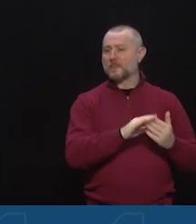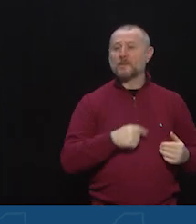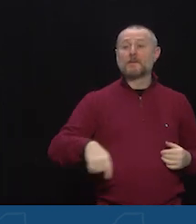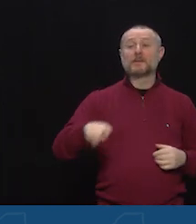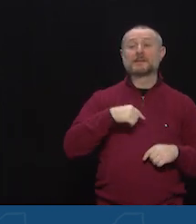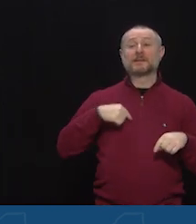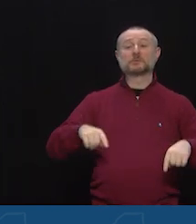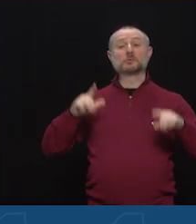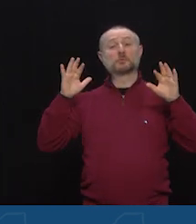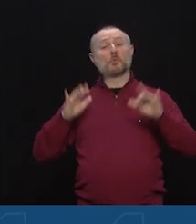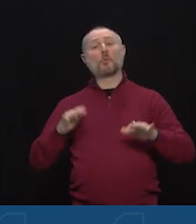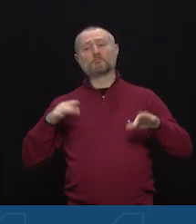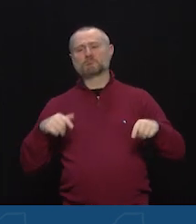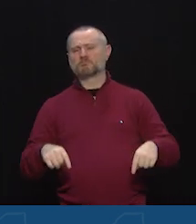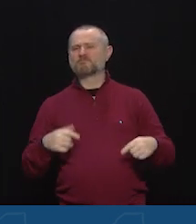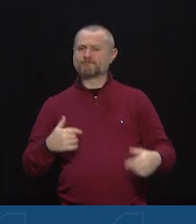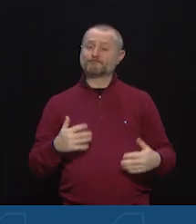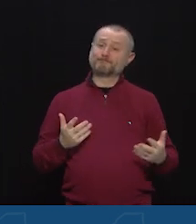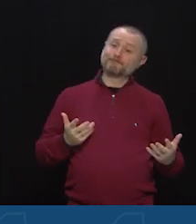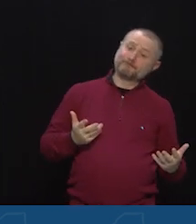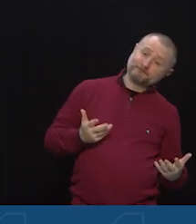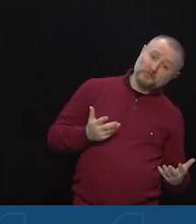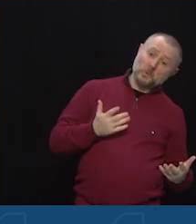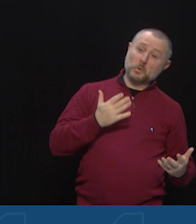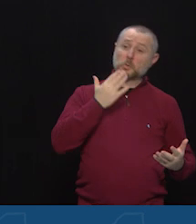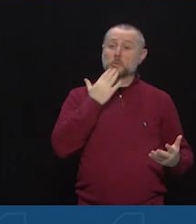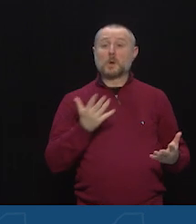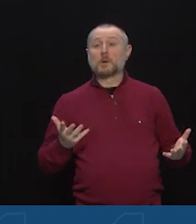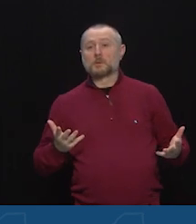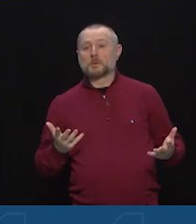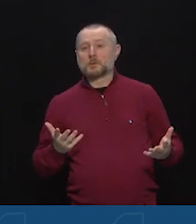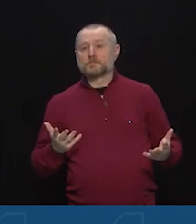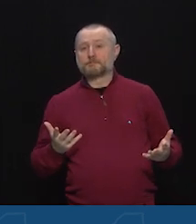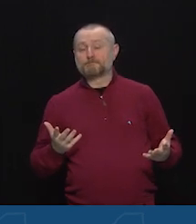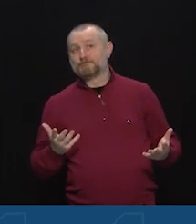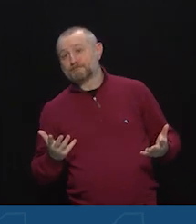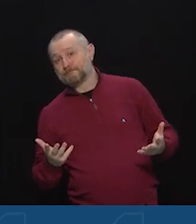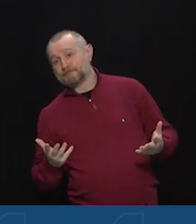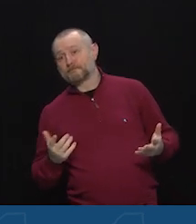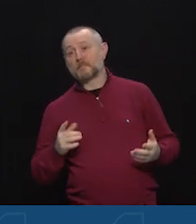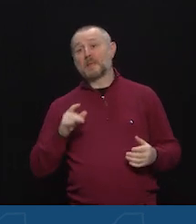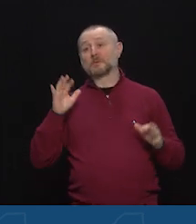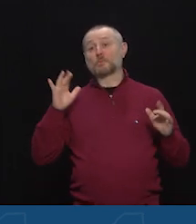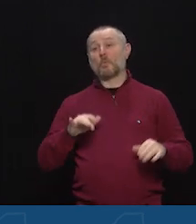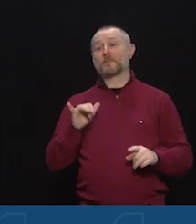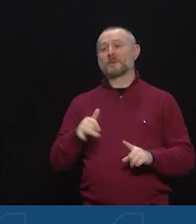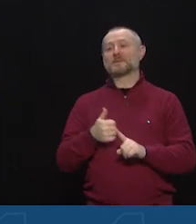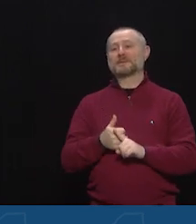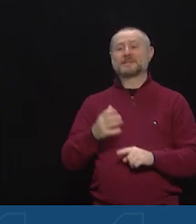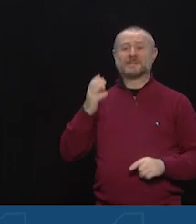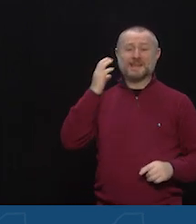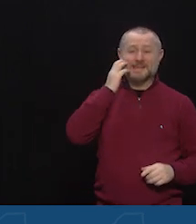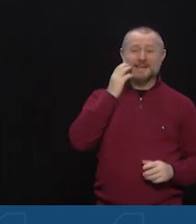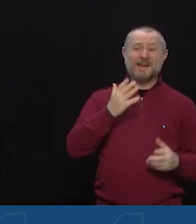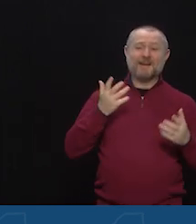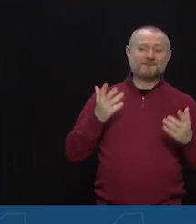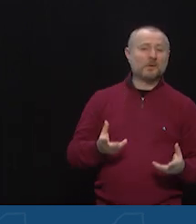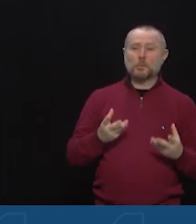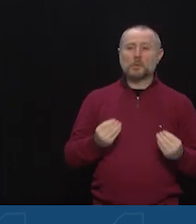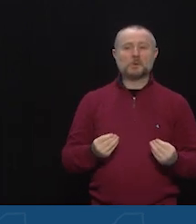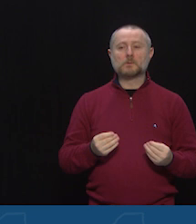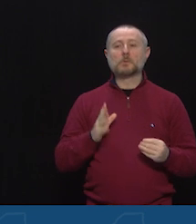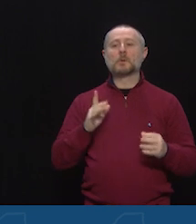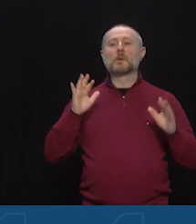couple of good aspects. We are expecting lighter snow which is helpful. And I